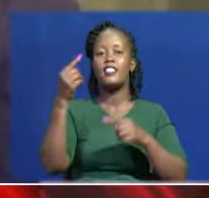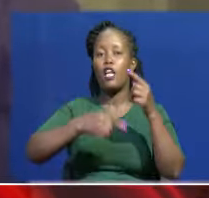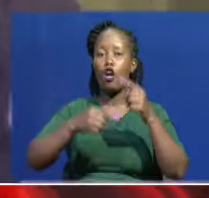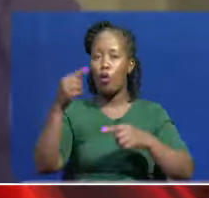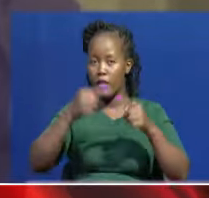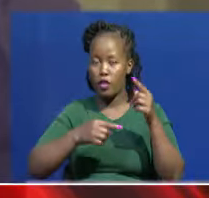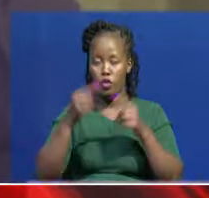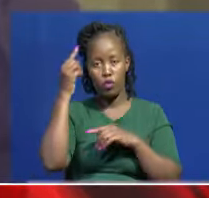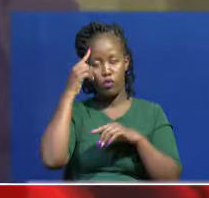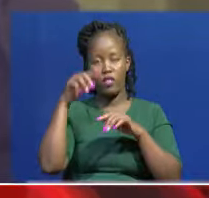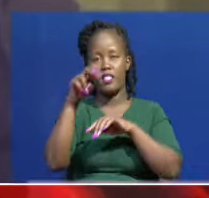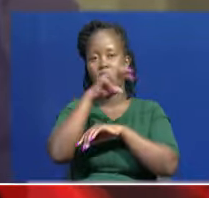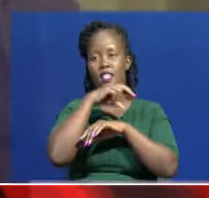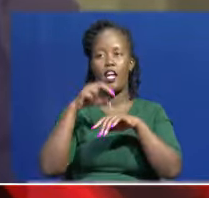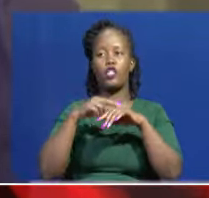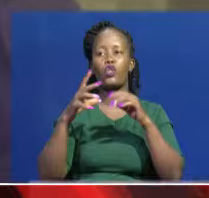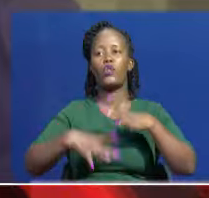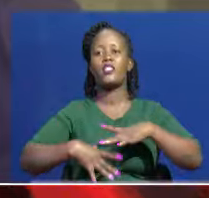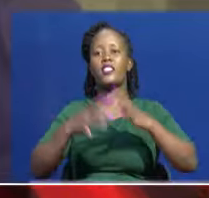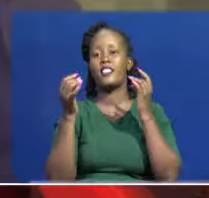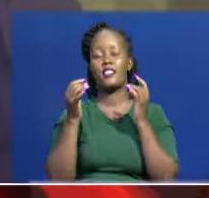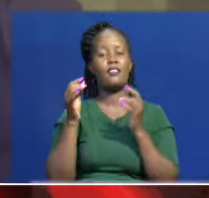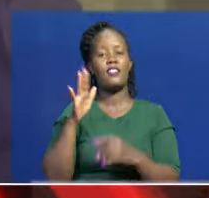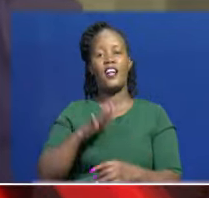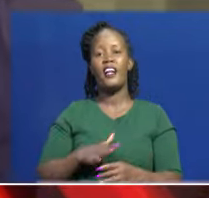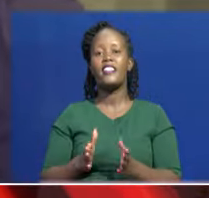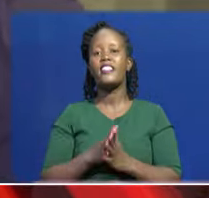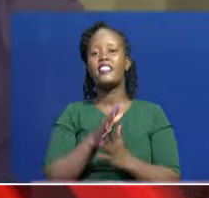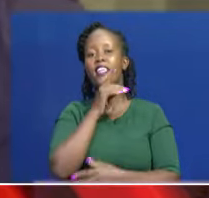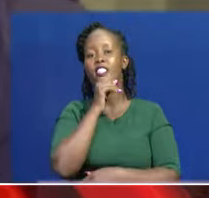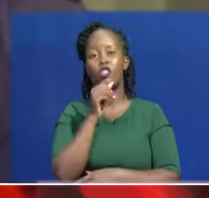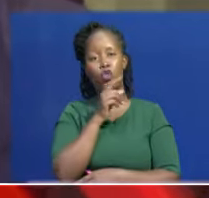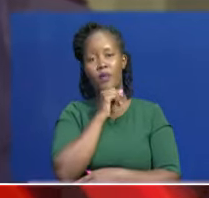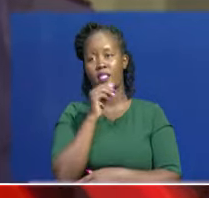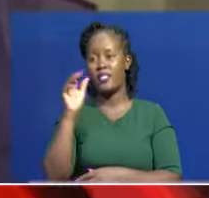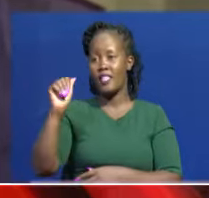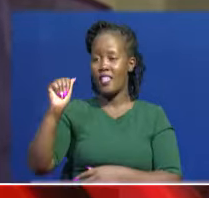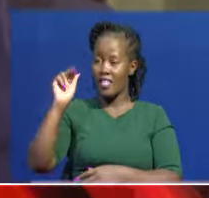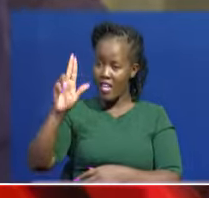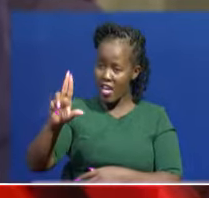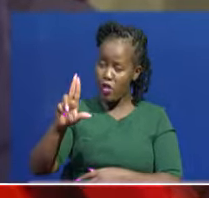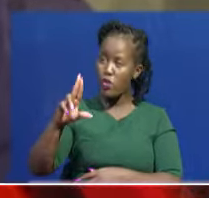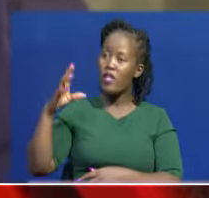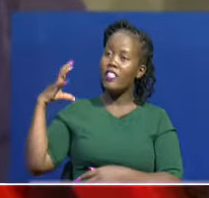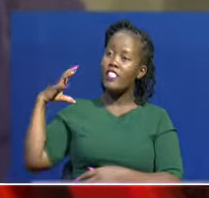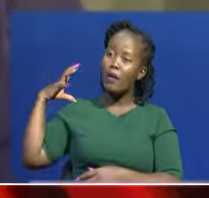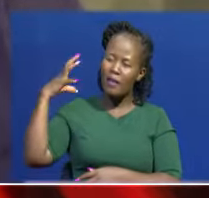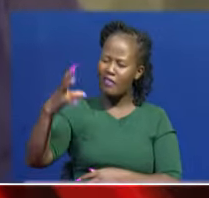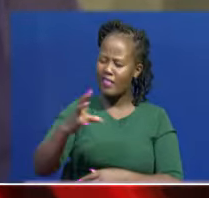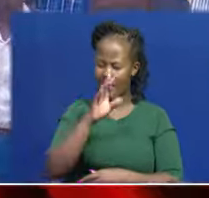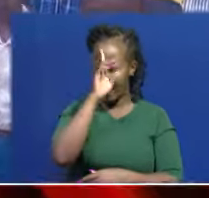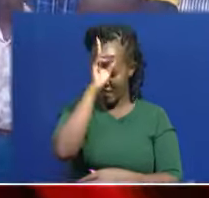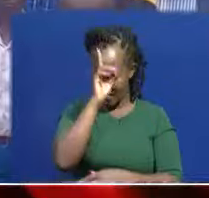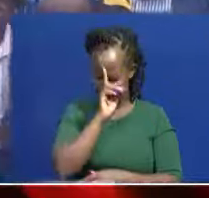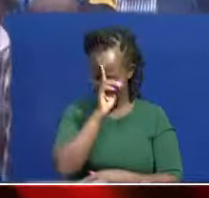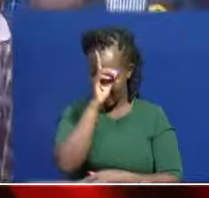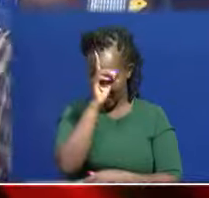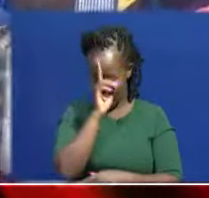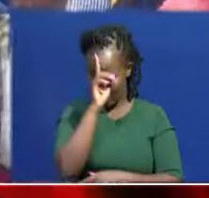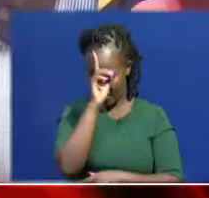our national interests. So, ladies and gentlemen, the AU chairmanship is serious